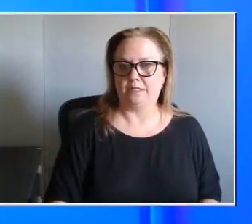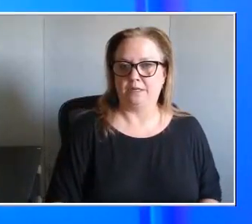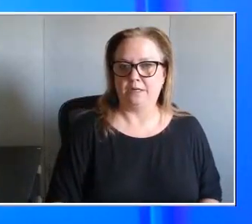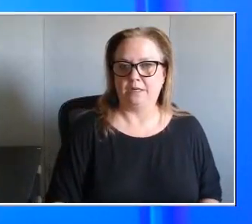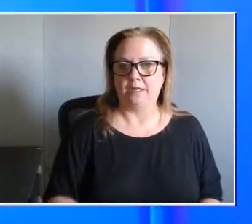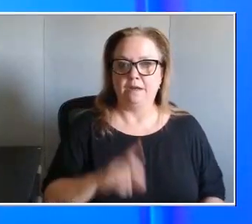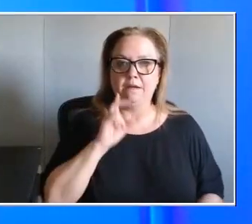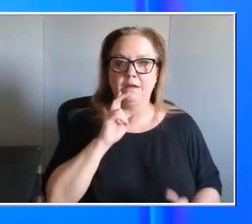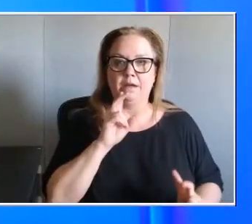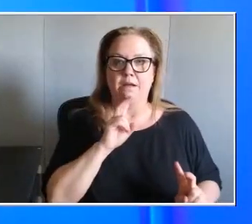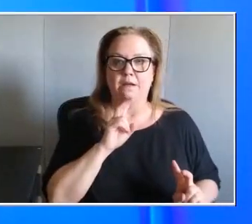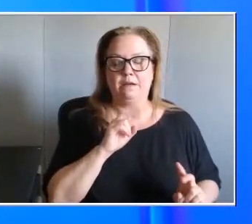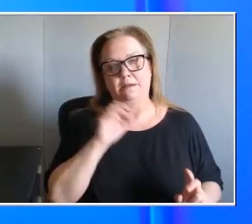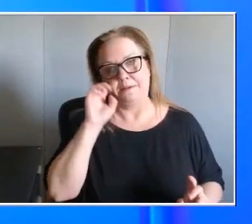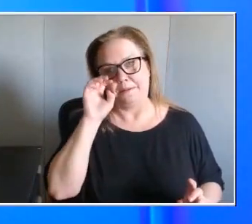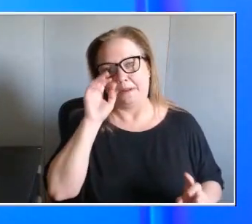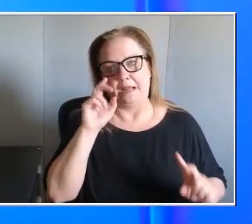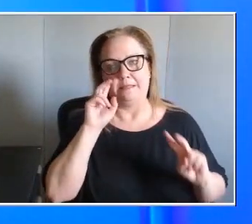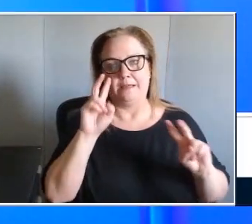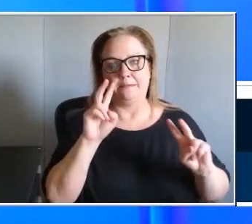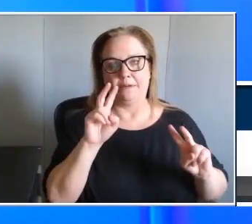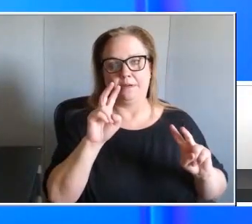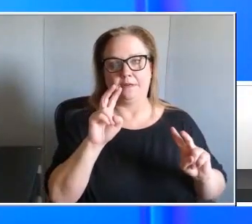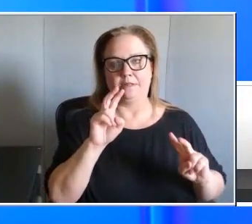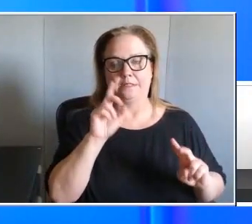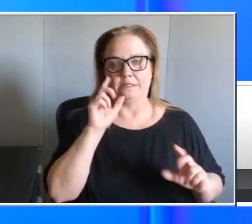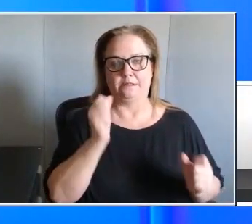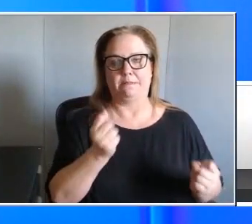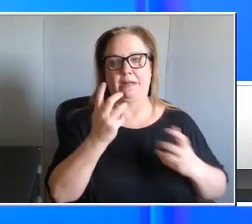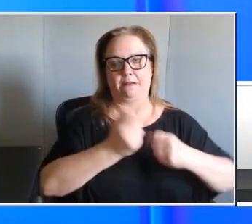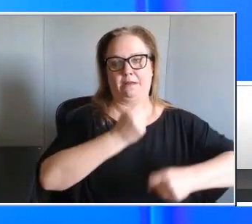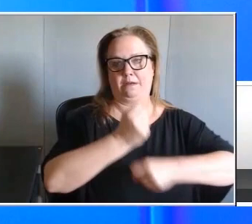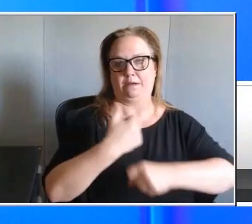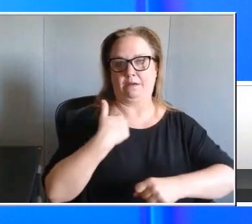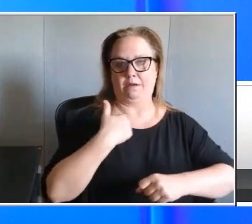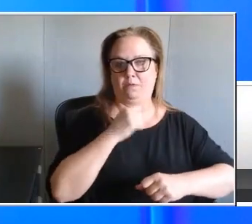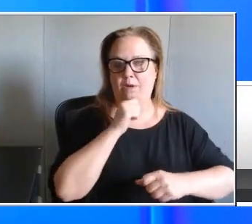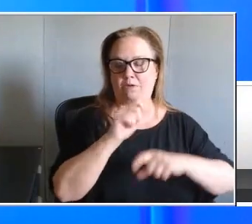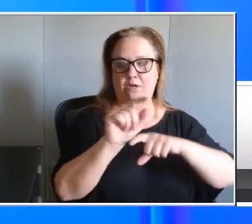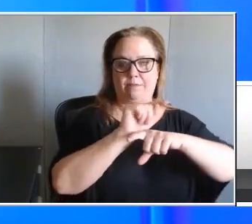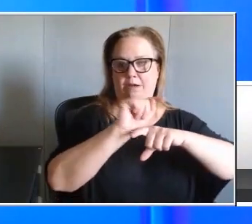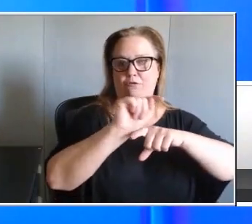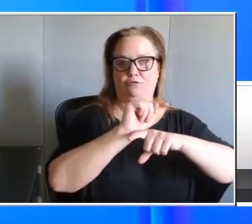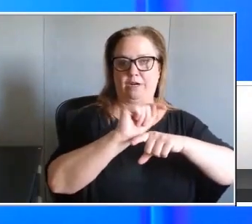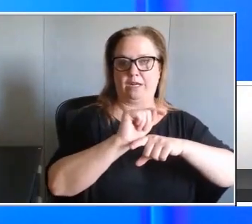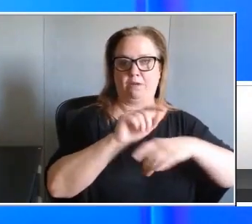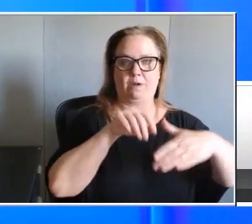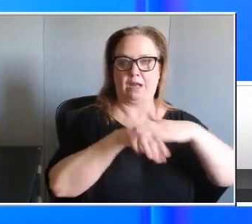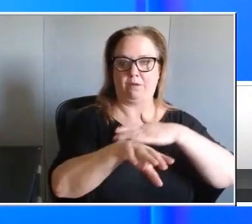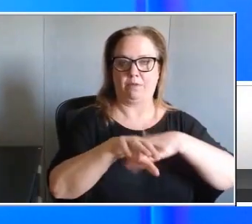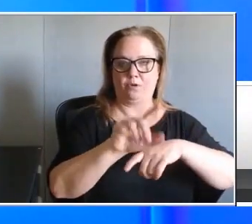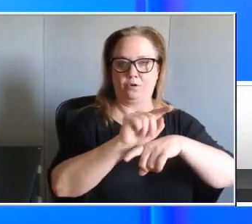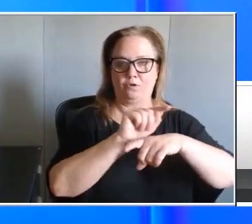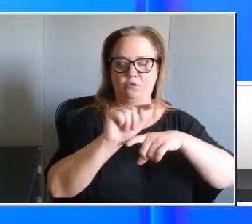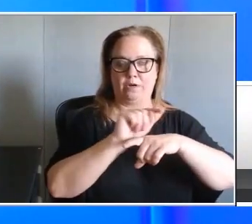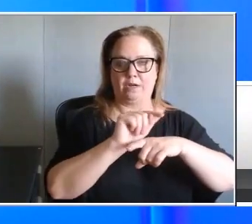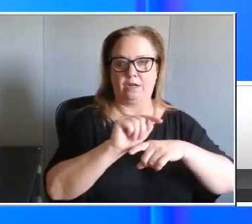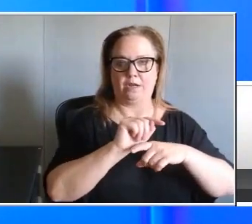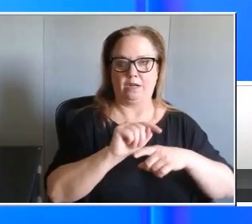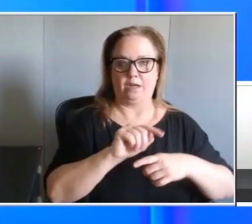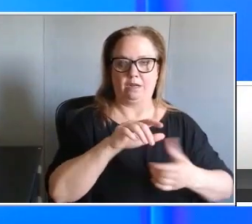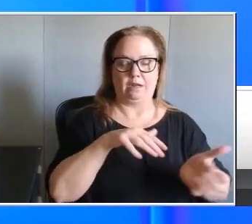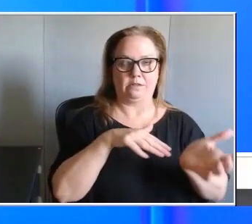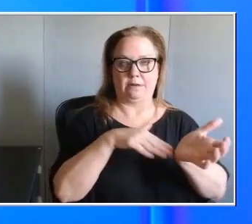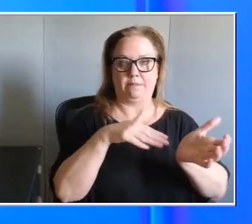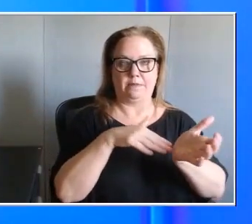back now, it seems moons ago, and I don't think this was brought up in our training when I went through residency. Wasn't right? in medicine either.